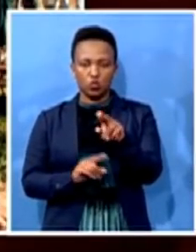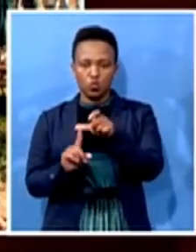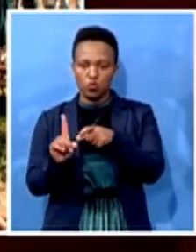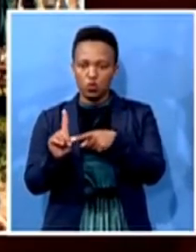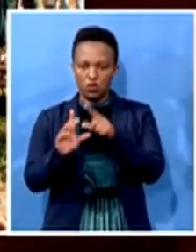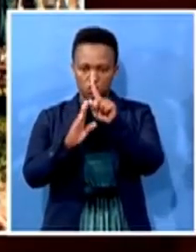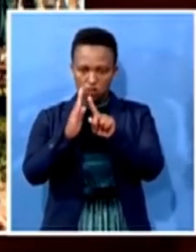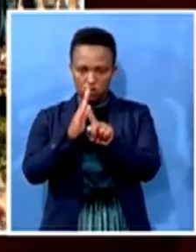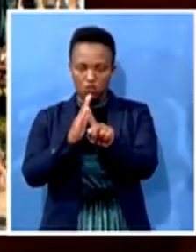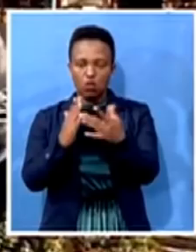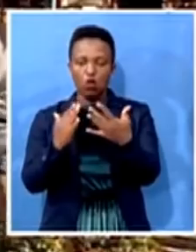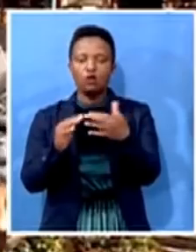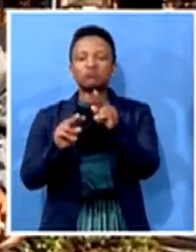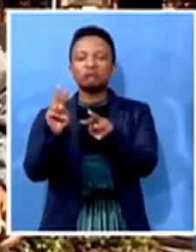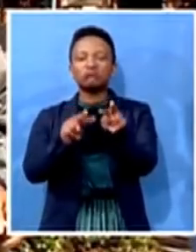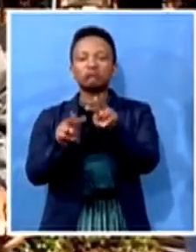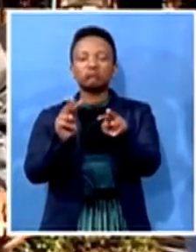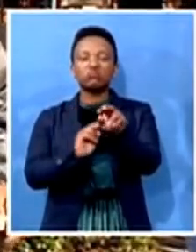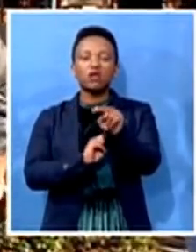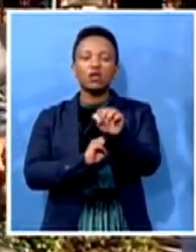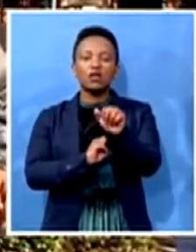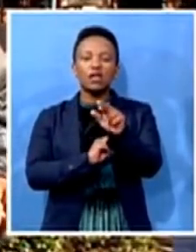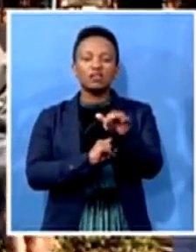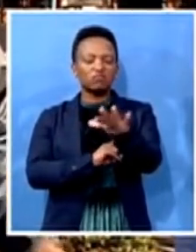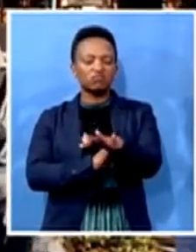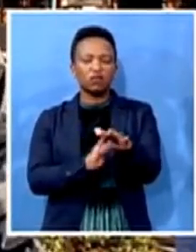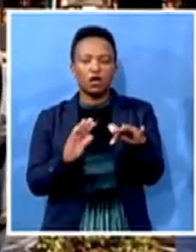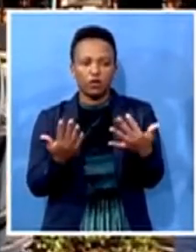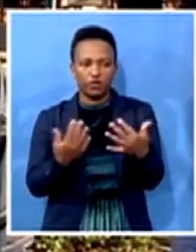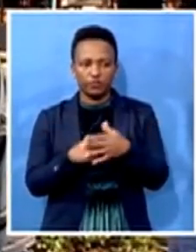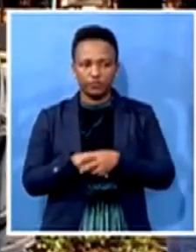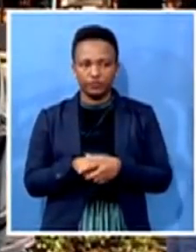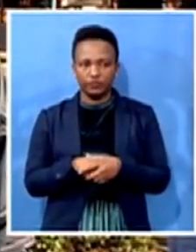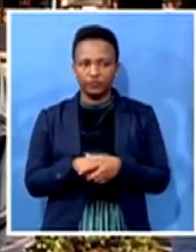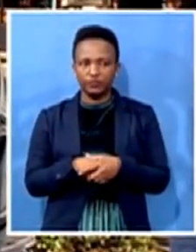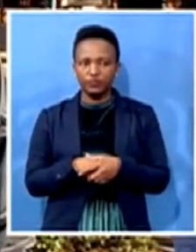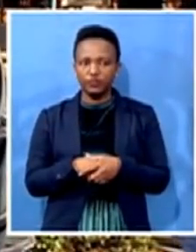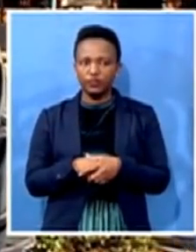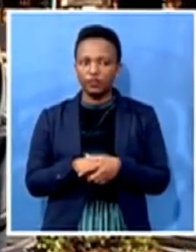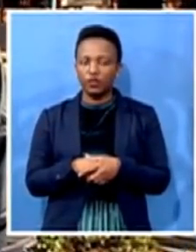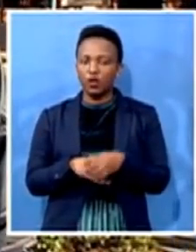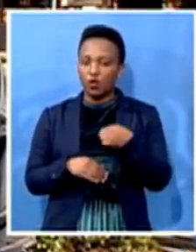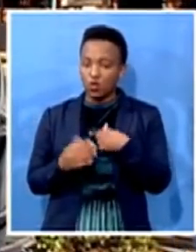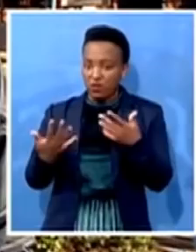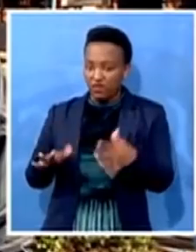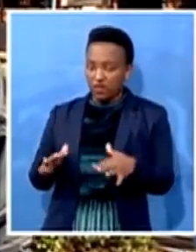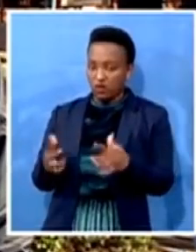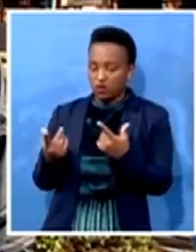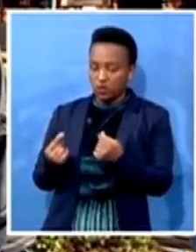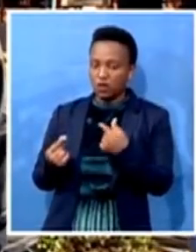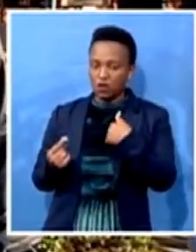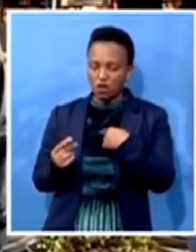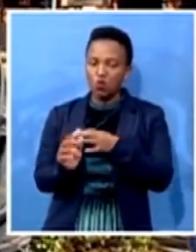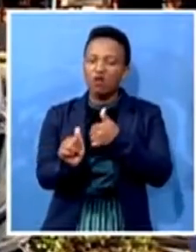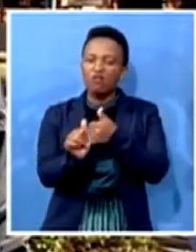the experiences from a perspective of a worker who's working here. Once we're done with that, we go back to our protocol in terms of going at that side. You get